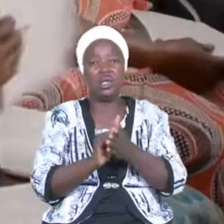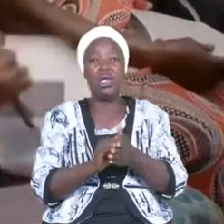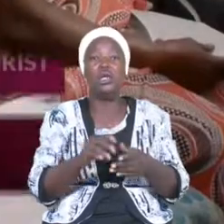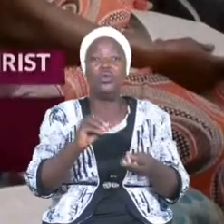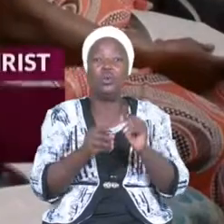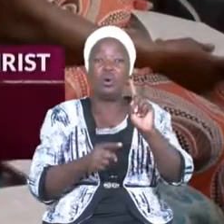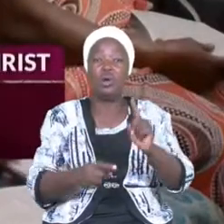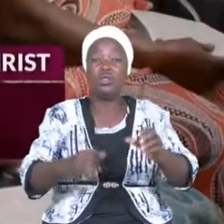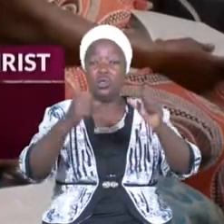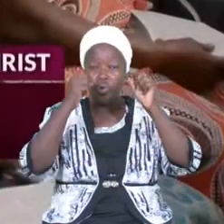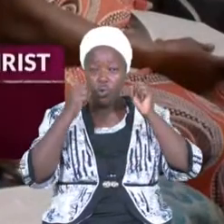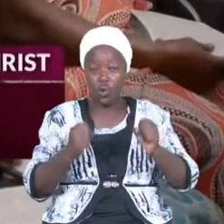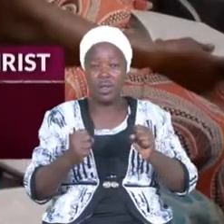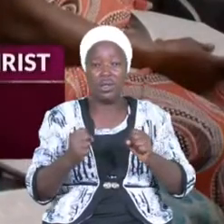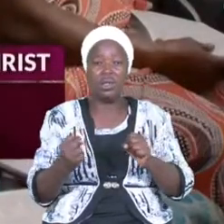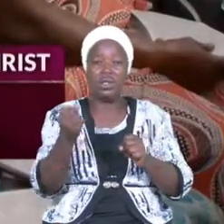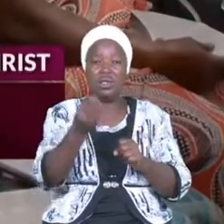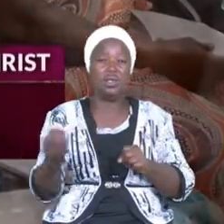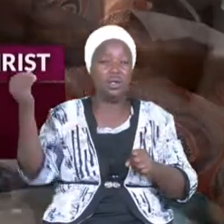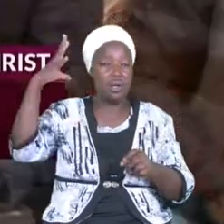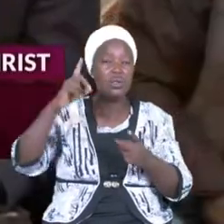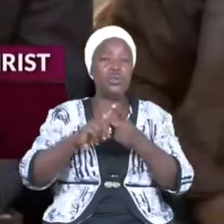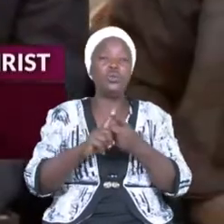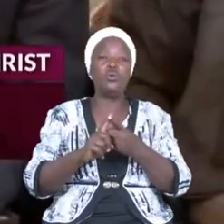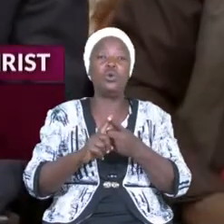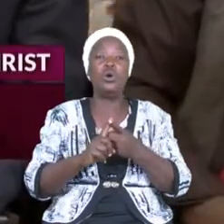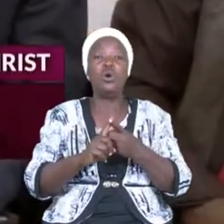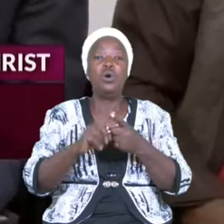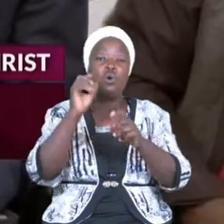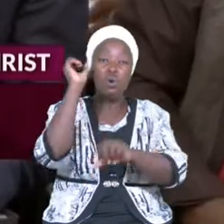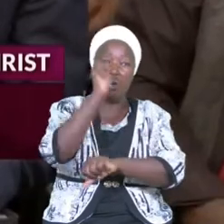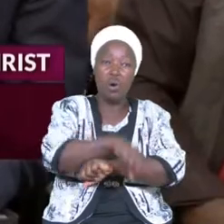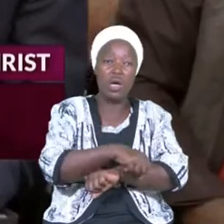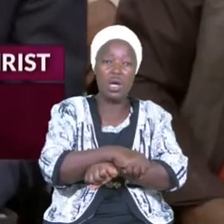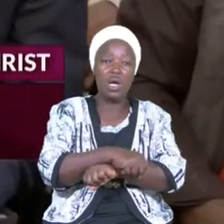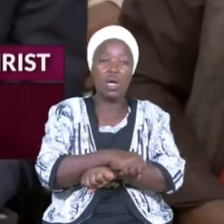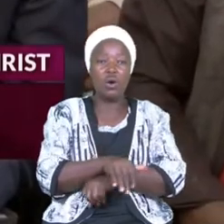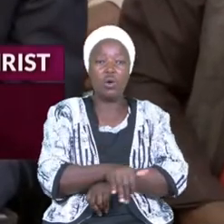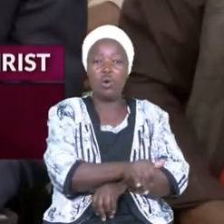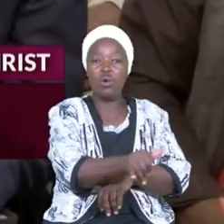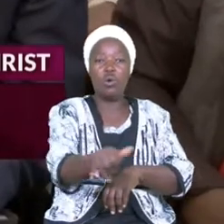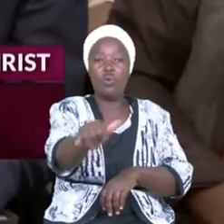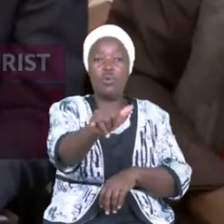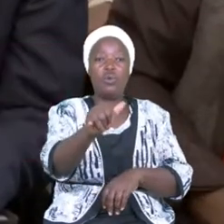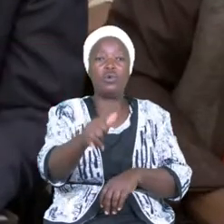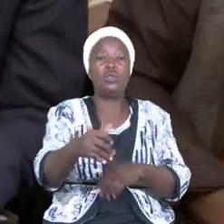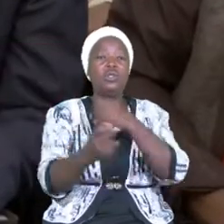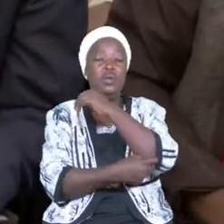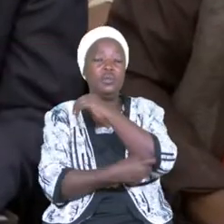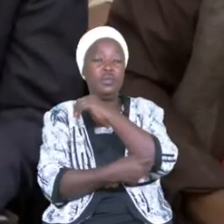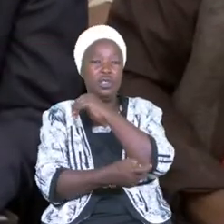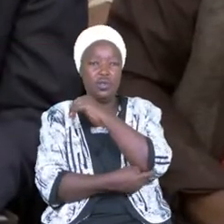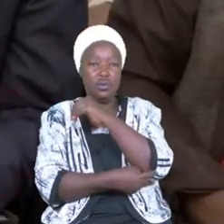grace to overcome common temptations. Number two,